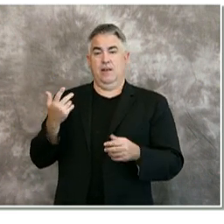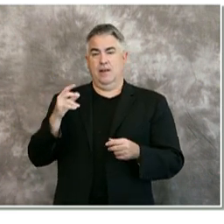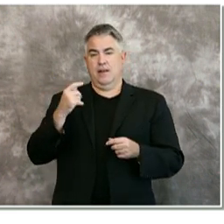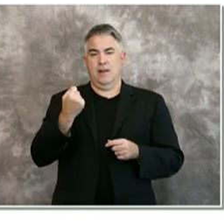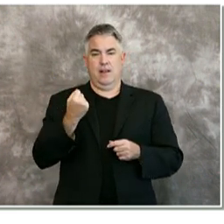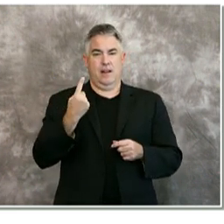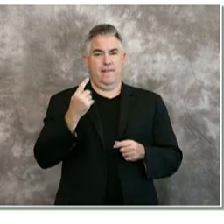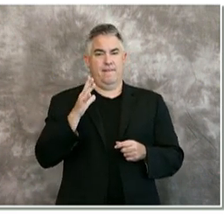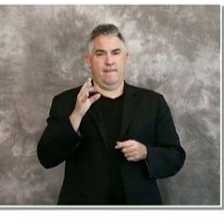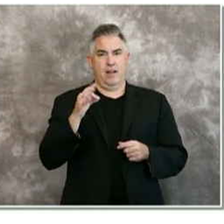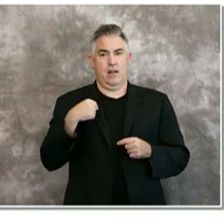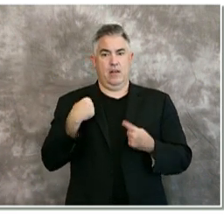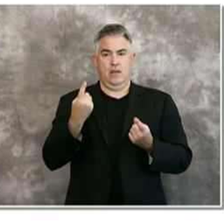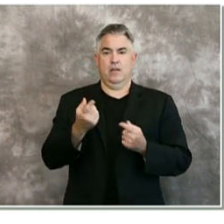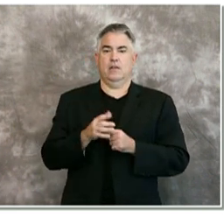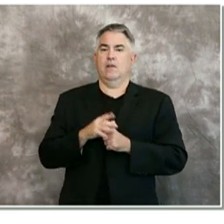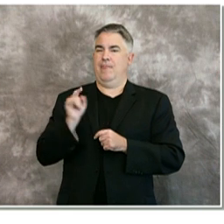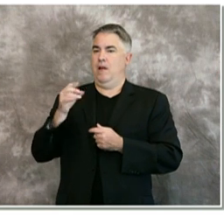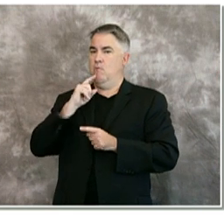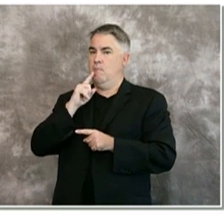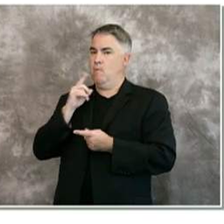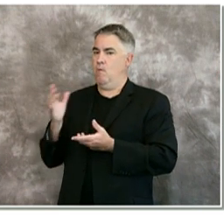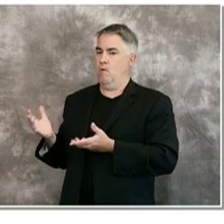county has reported